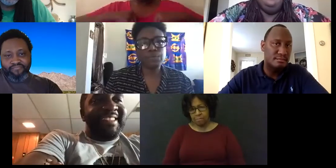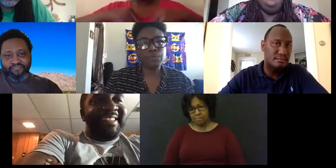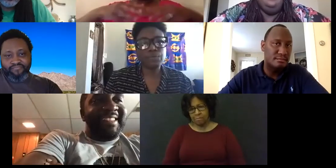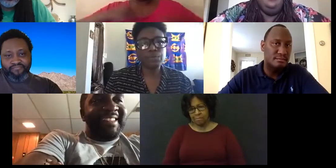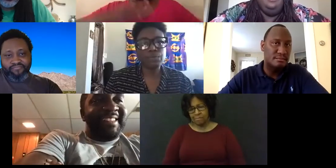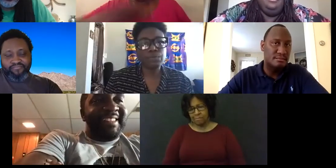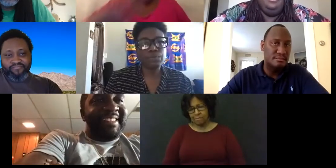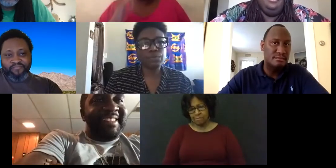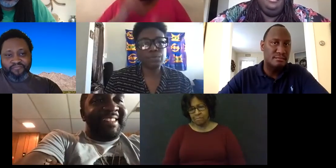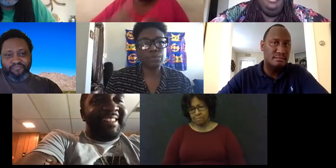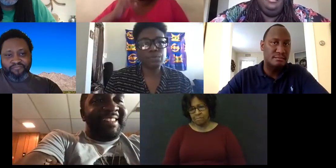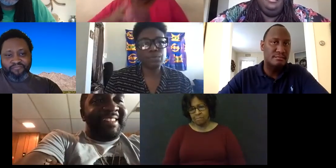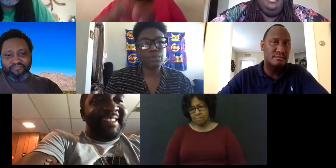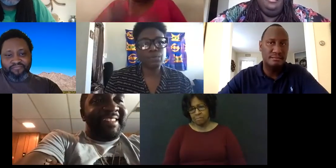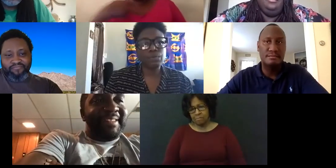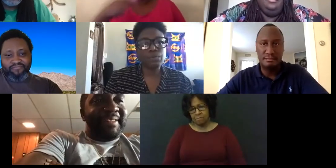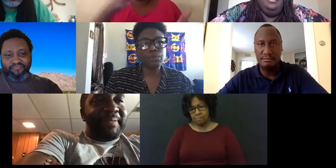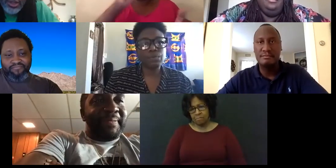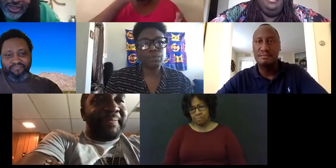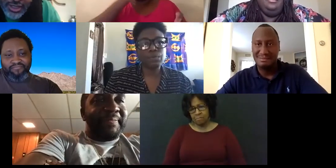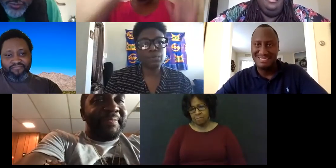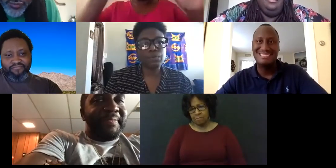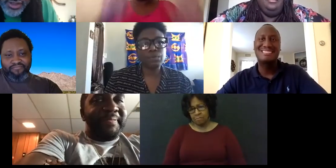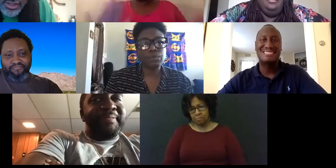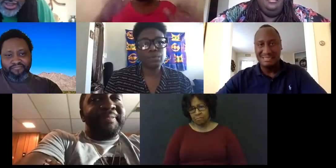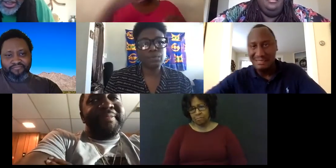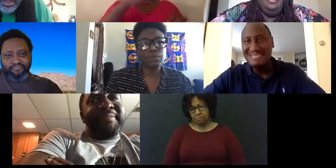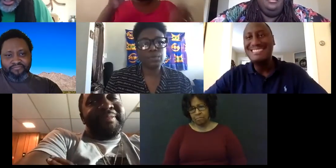of you. And I just want to leave on this one thing.